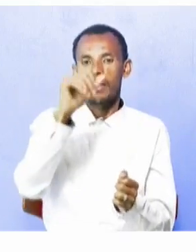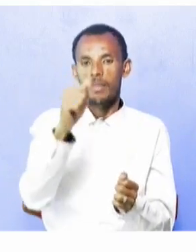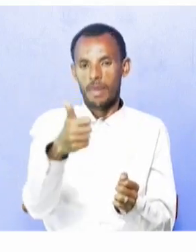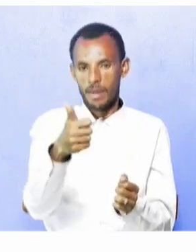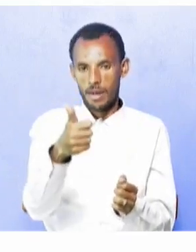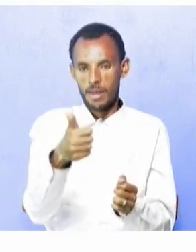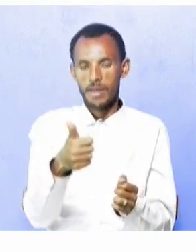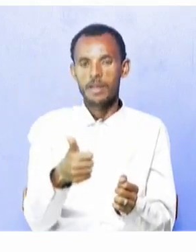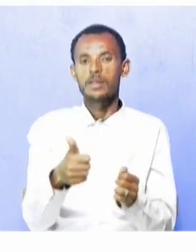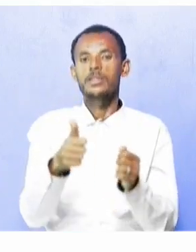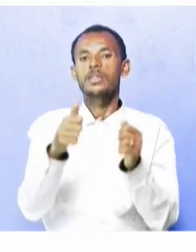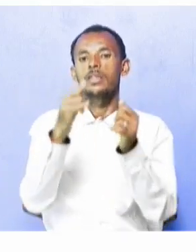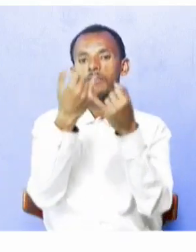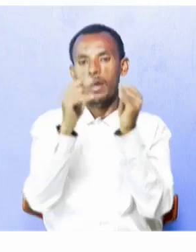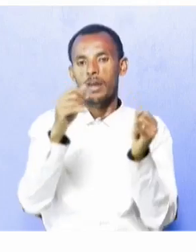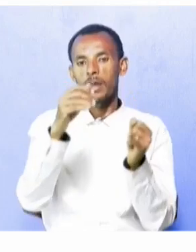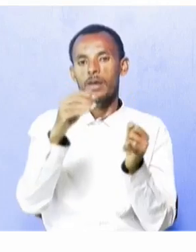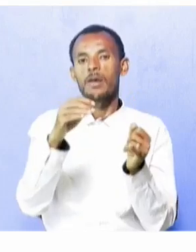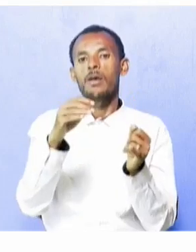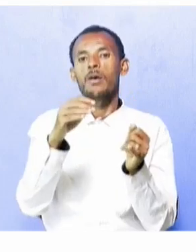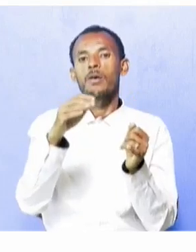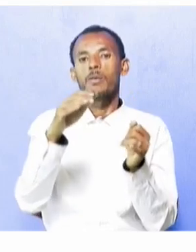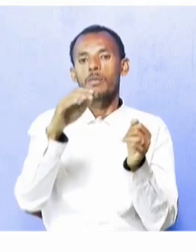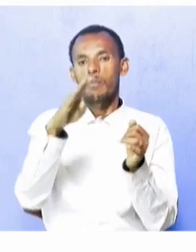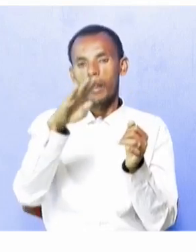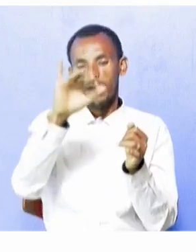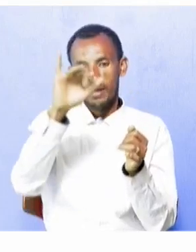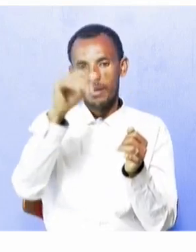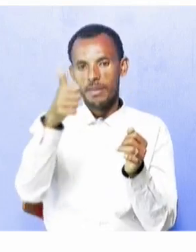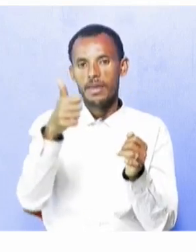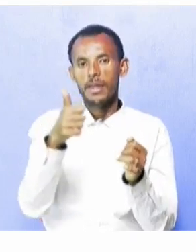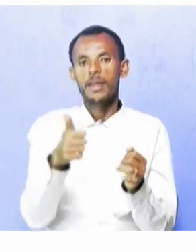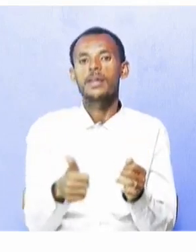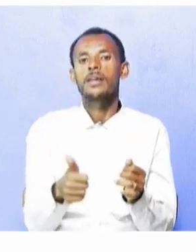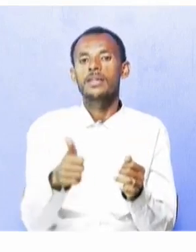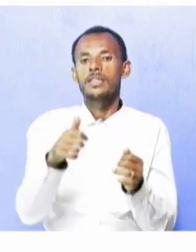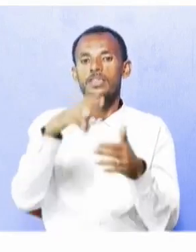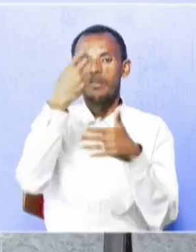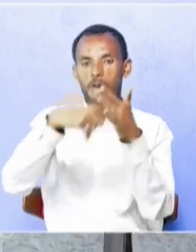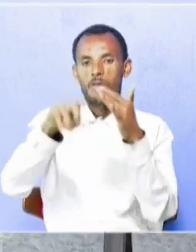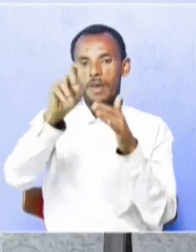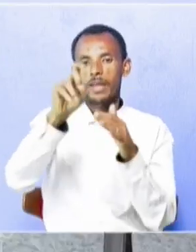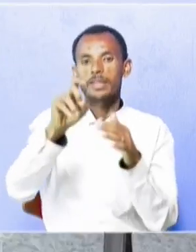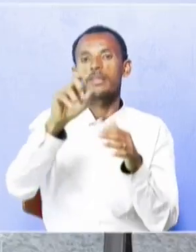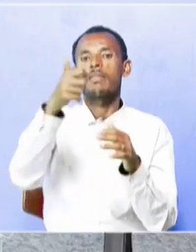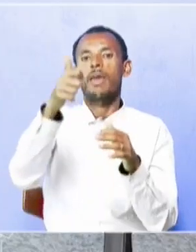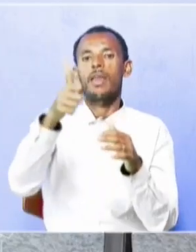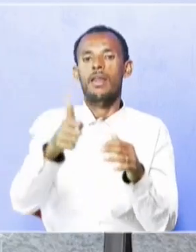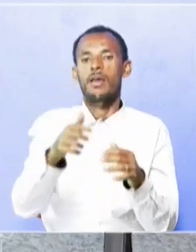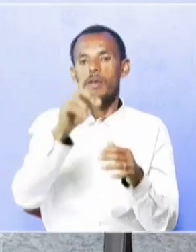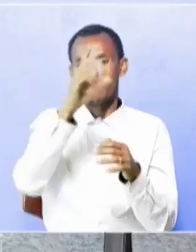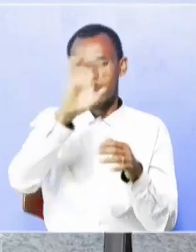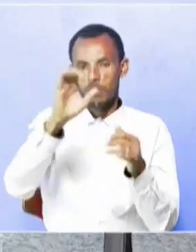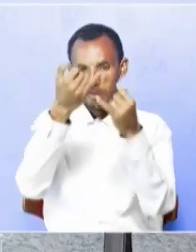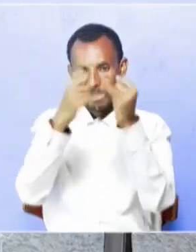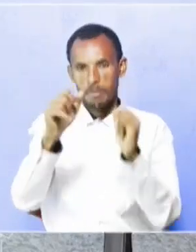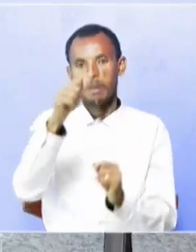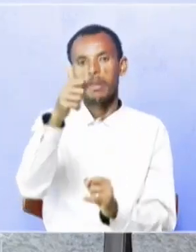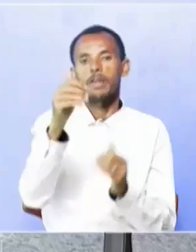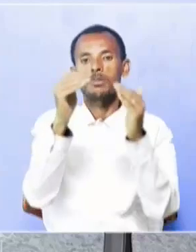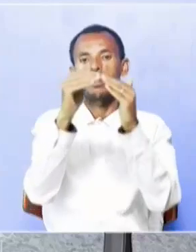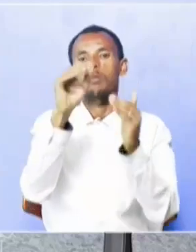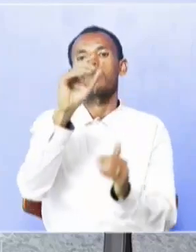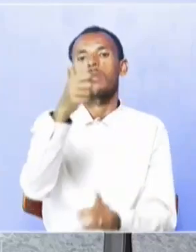whenever you divide both sides by 10, the value of x becomes 10 degree. 100 by 10 is 10 degree.